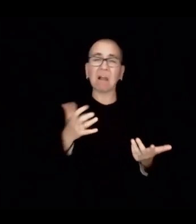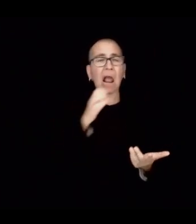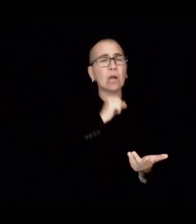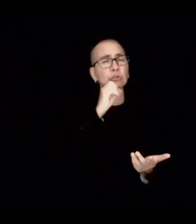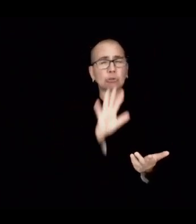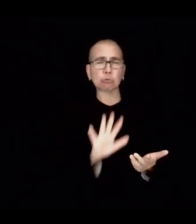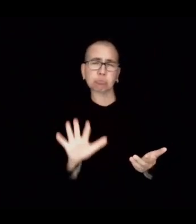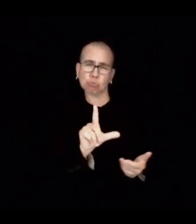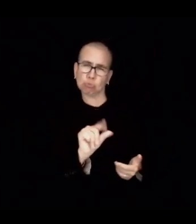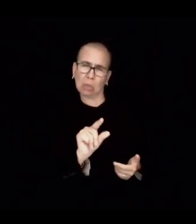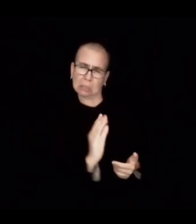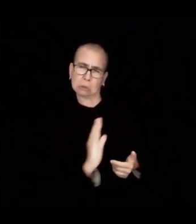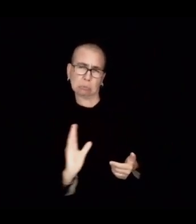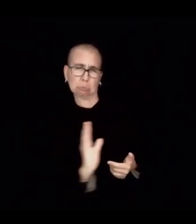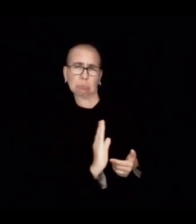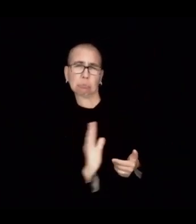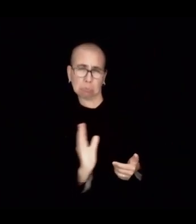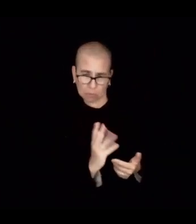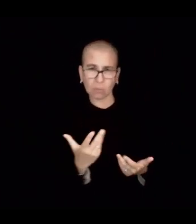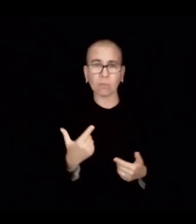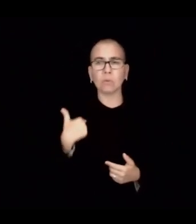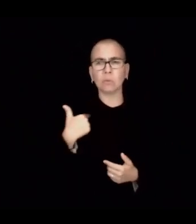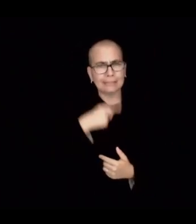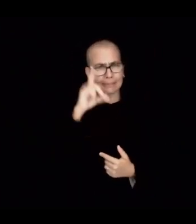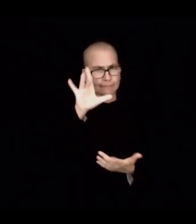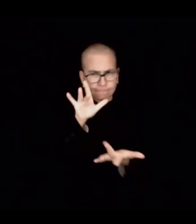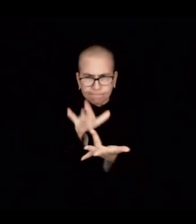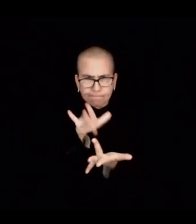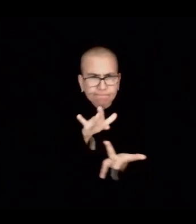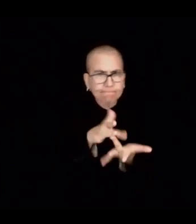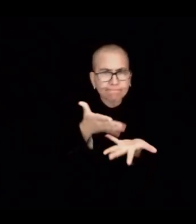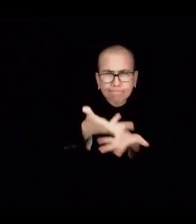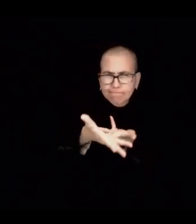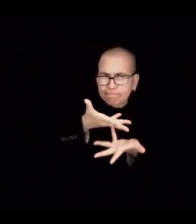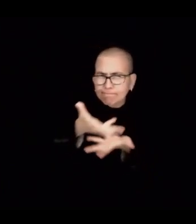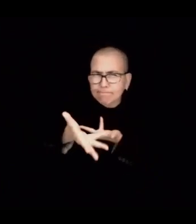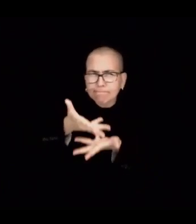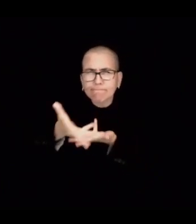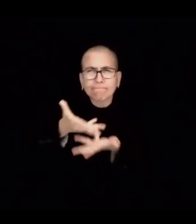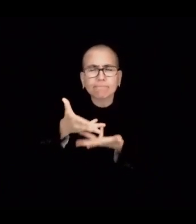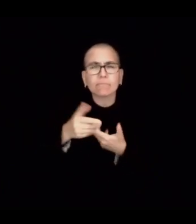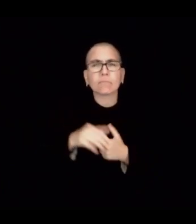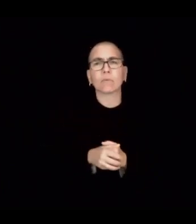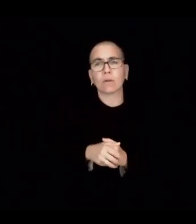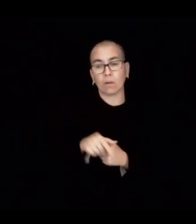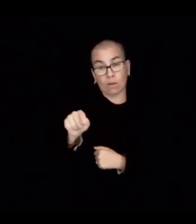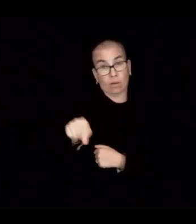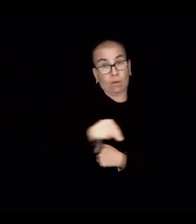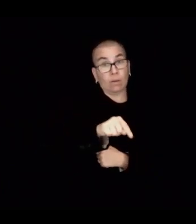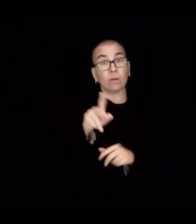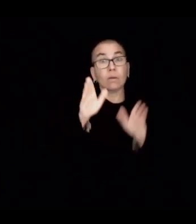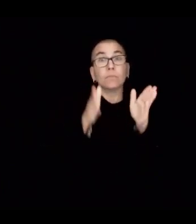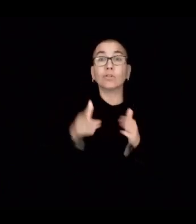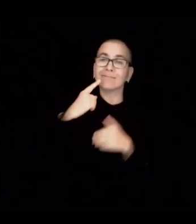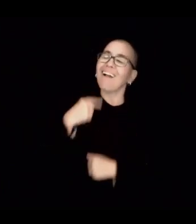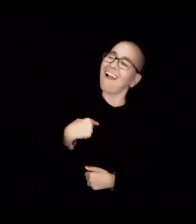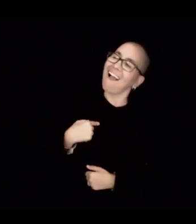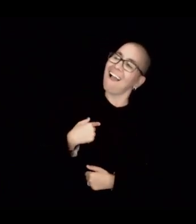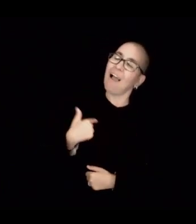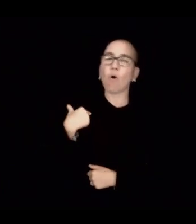them had visited multiple bars over the weekend of June 12th and